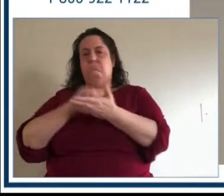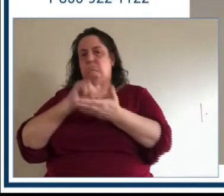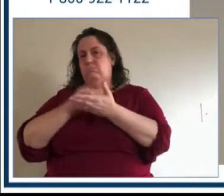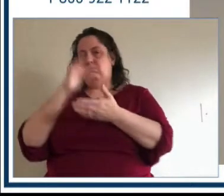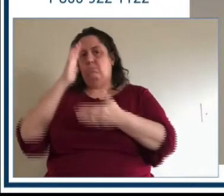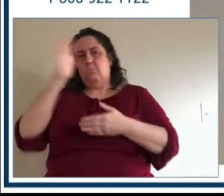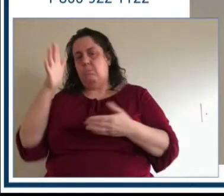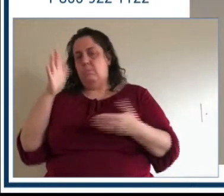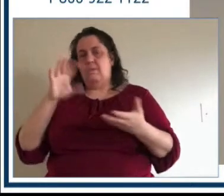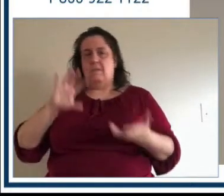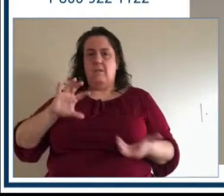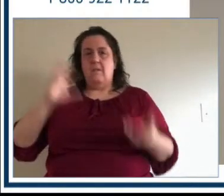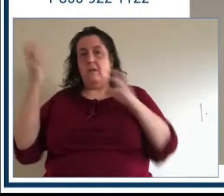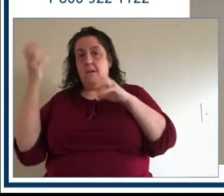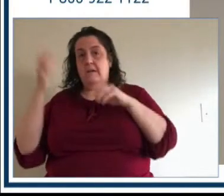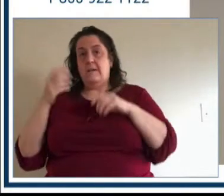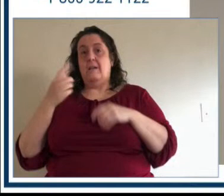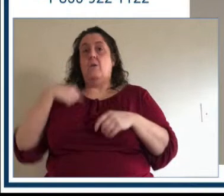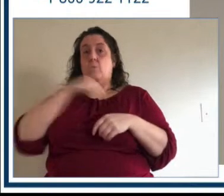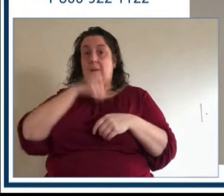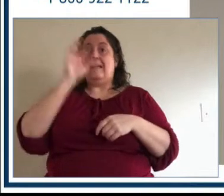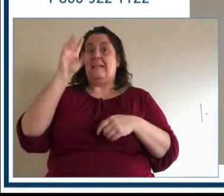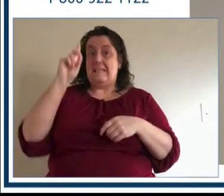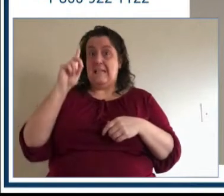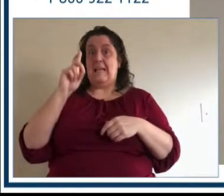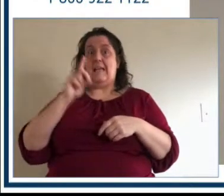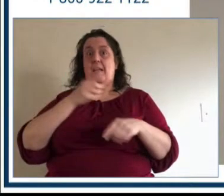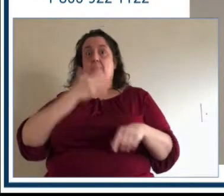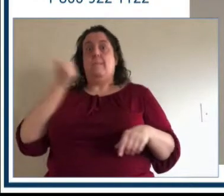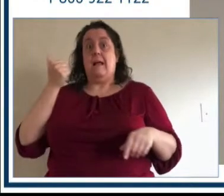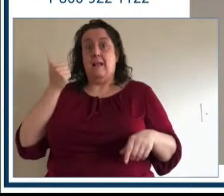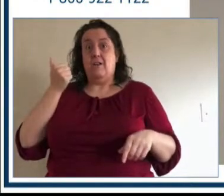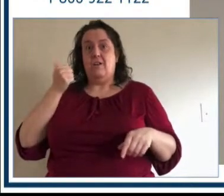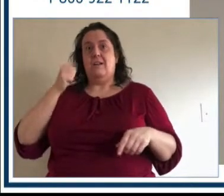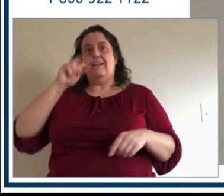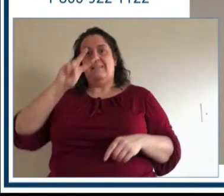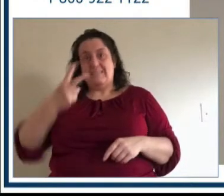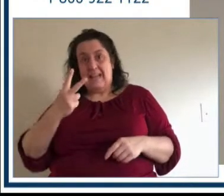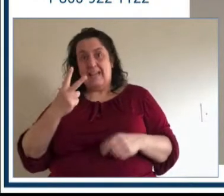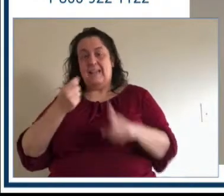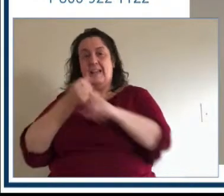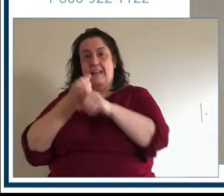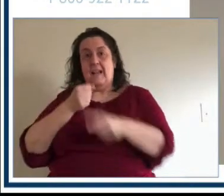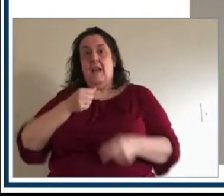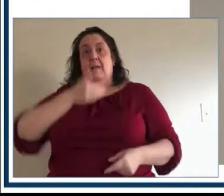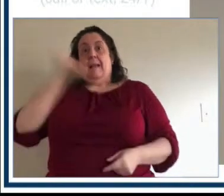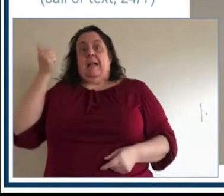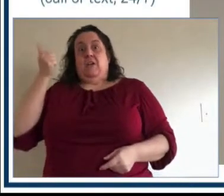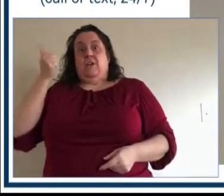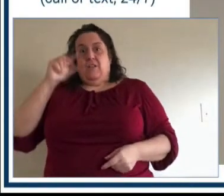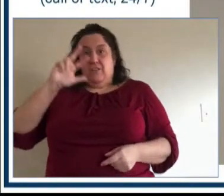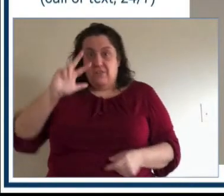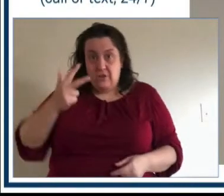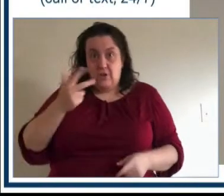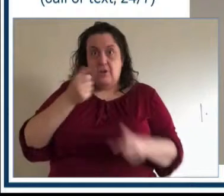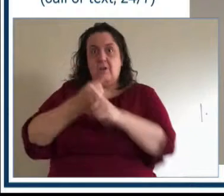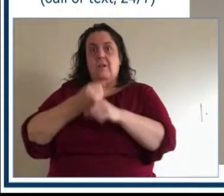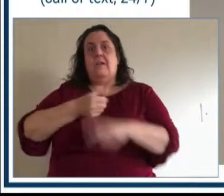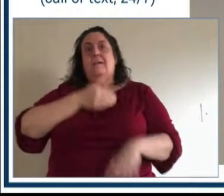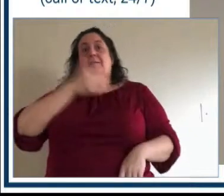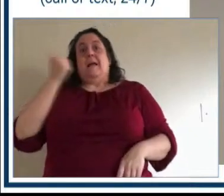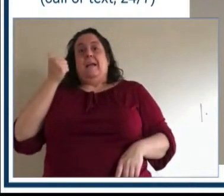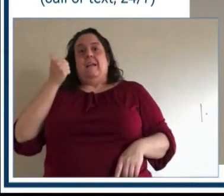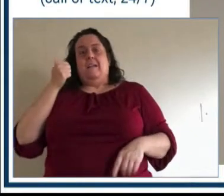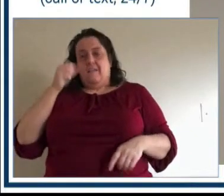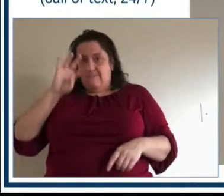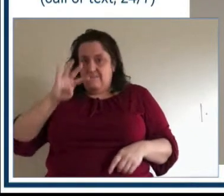did. Then we did it again in the second wave and again in the third wave. And we've been able to get through this fourth wave with vaccine